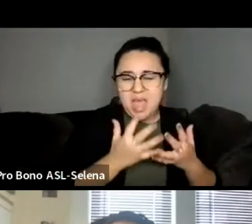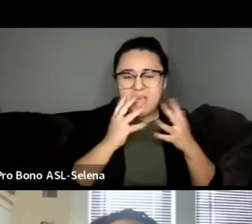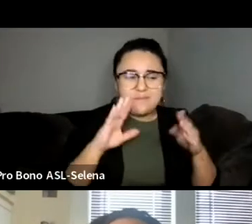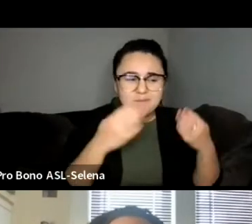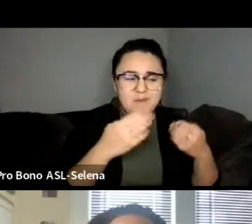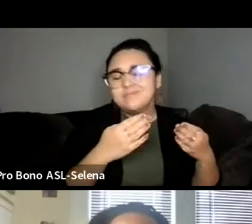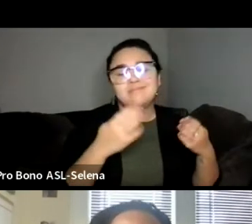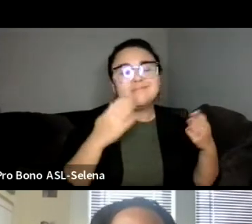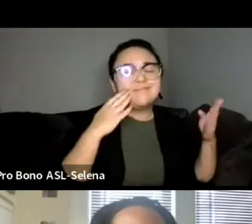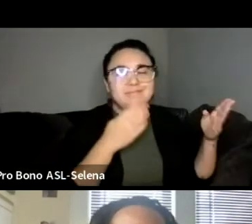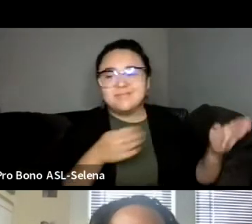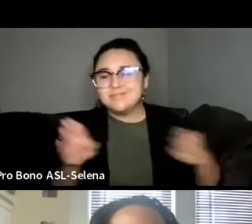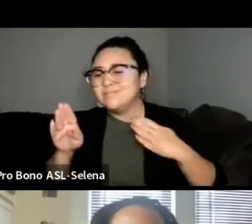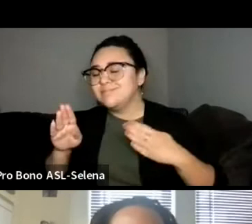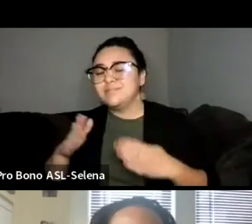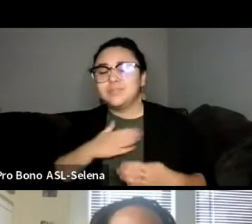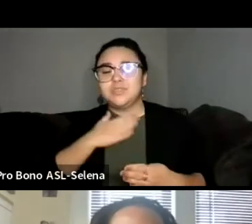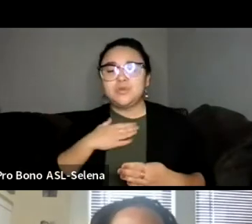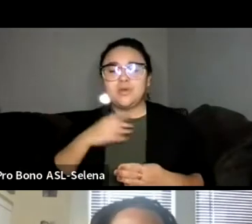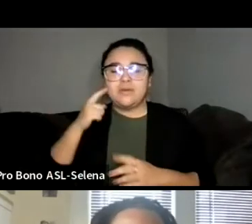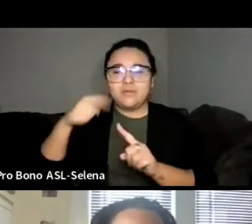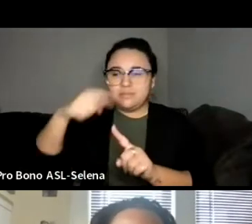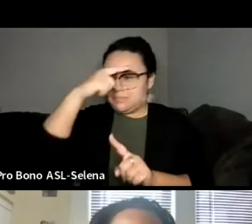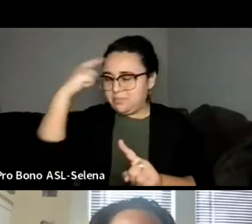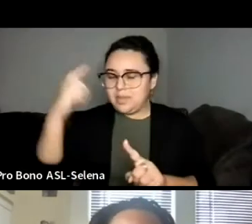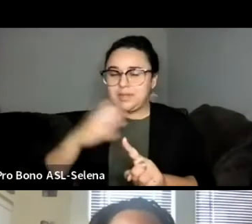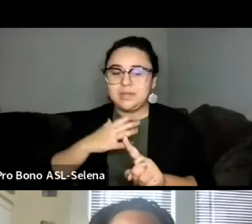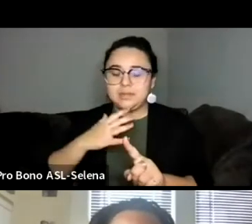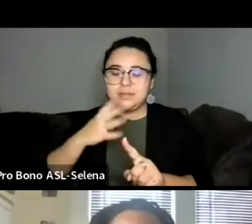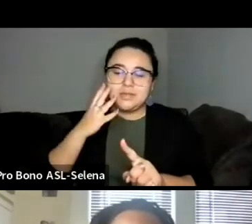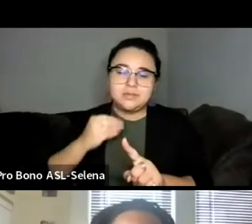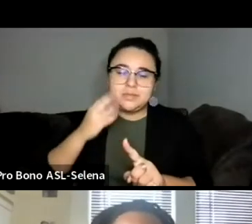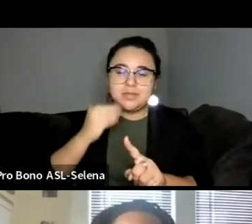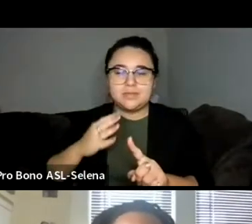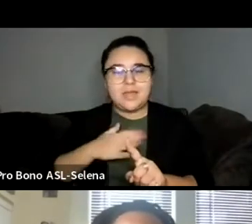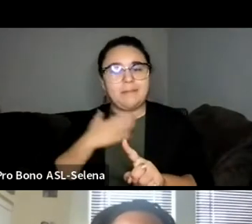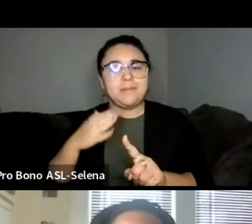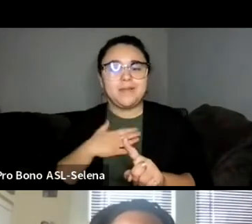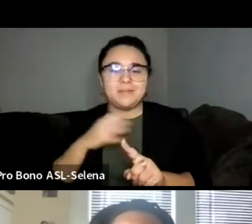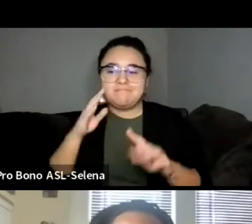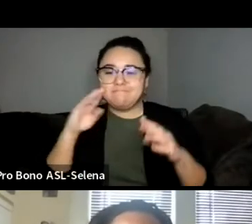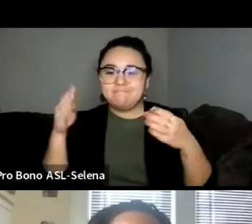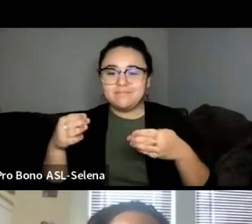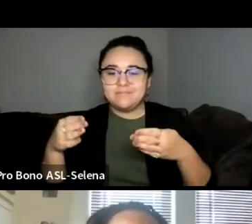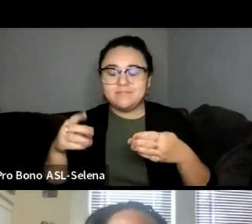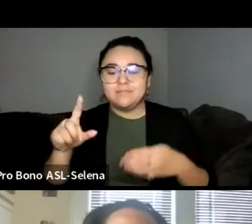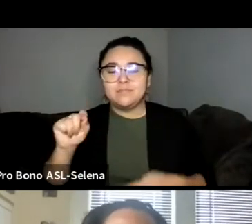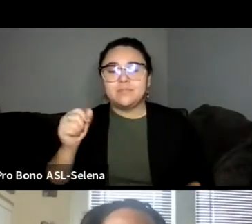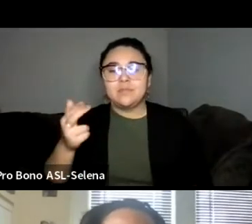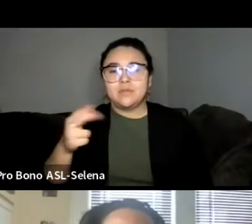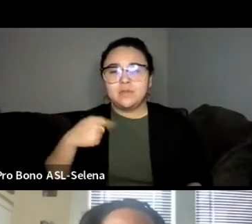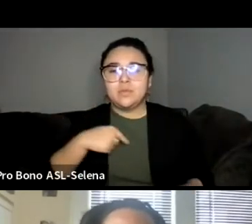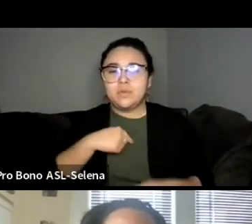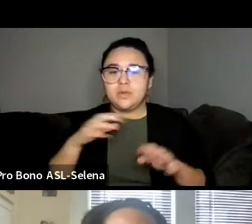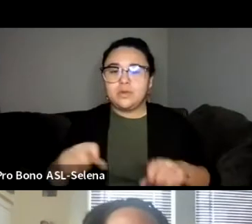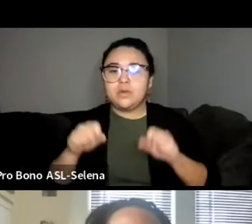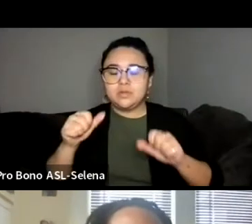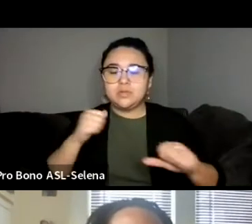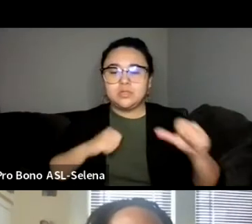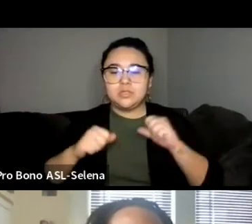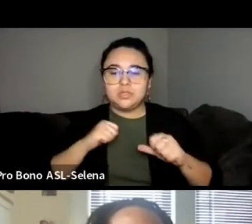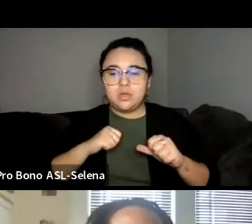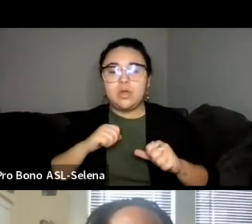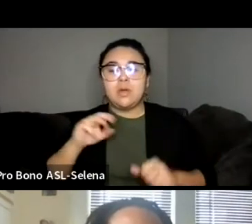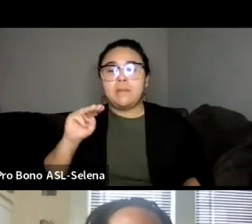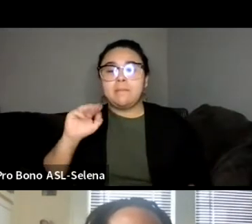the Black experience. So in 2013, we did a show. We chose to have Malcolm X Park as